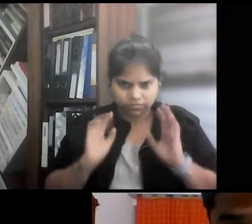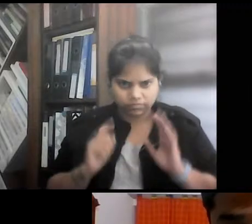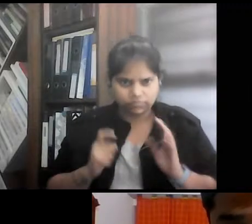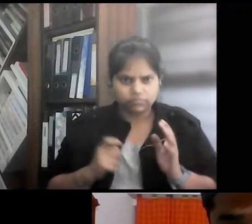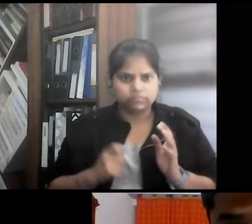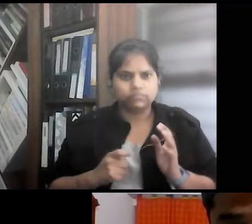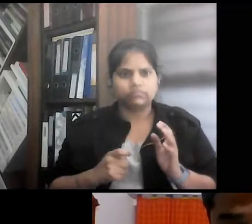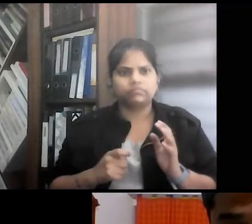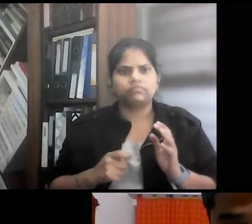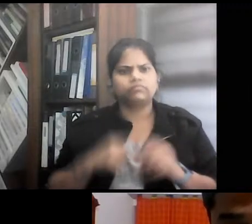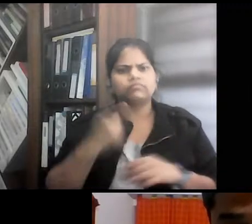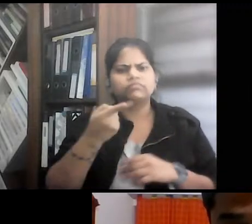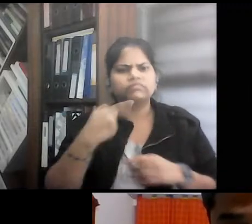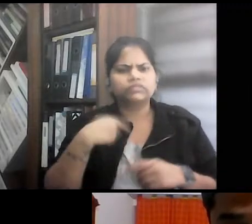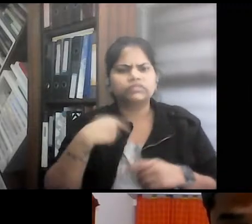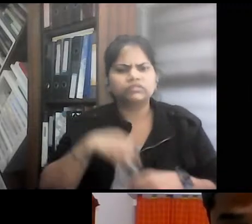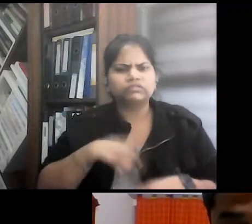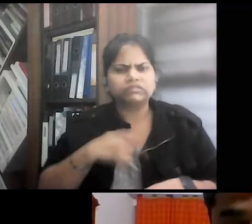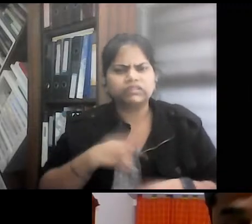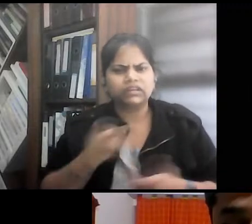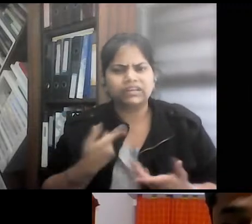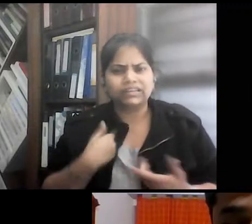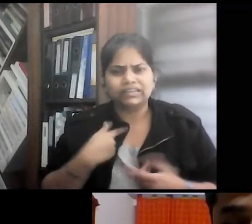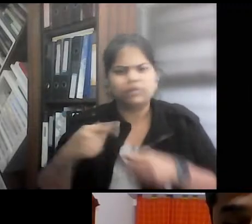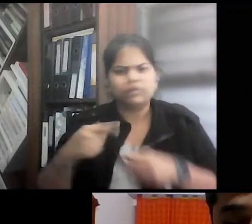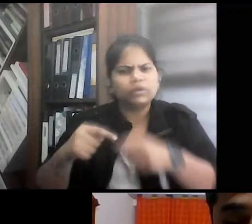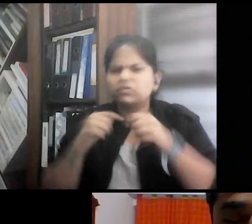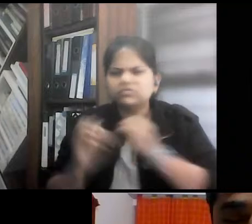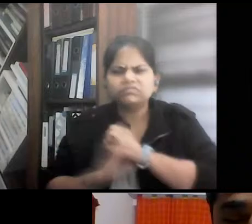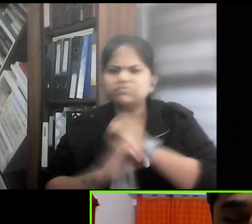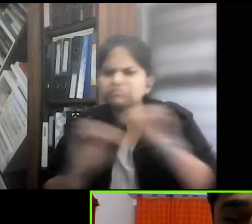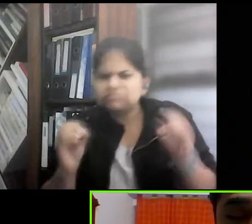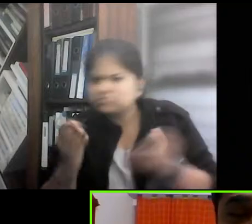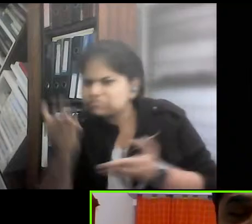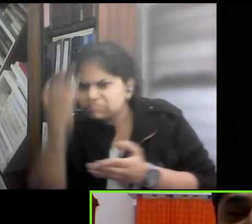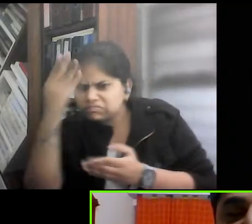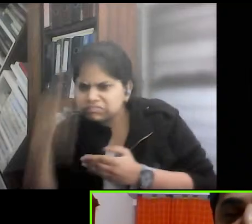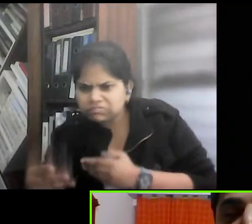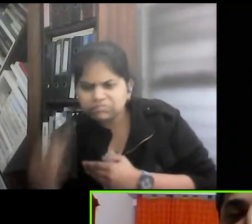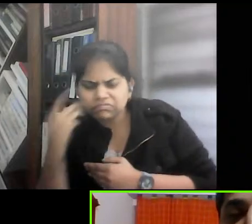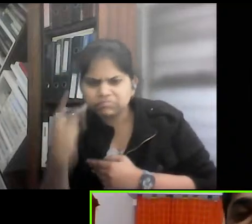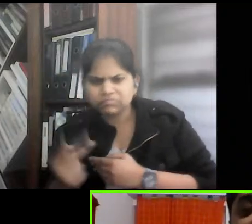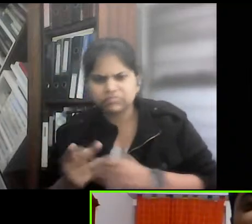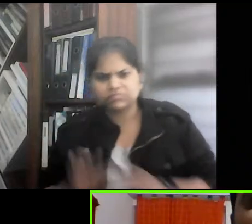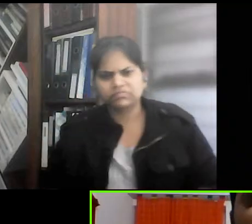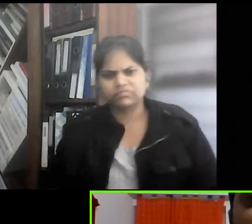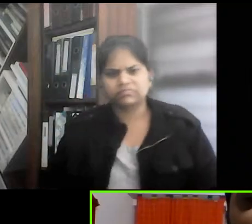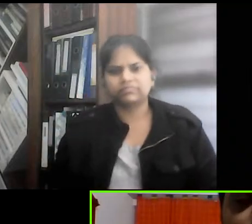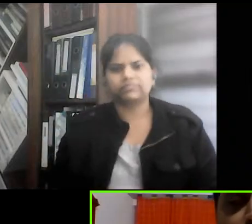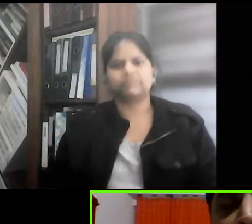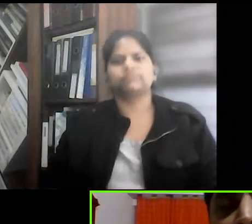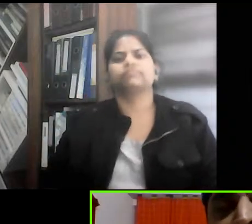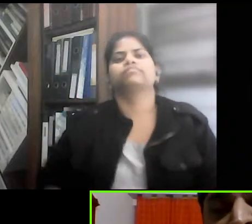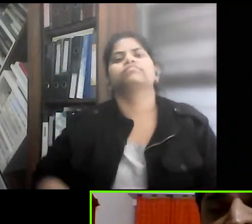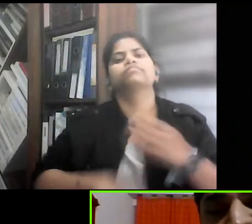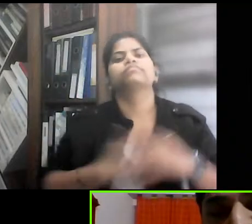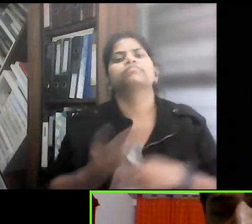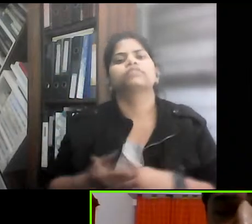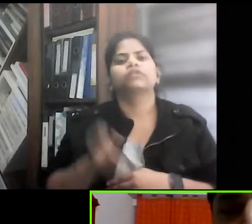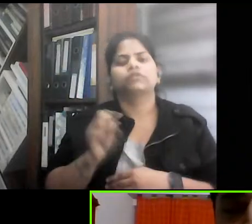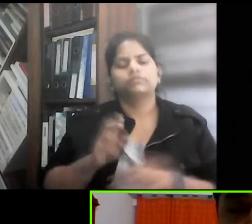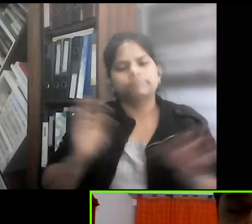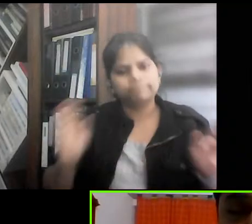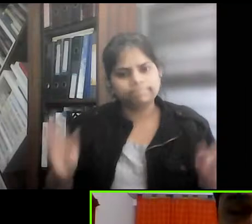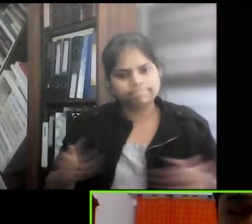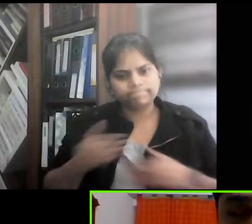up to you, Sandeep, but we still don't have any questions in the chat box as of now. So okay. Yeah. So in that sense, we can go on to the next paper